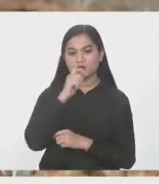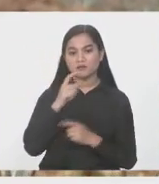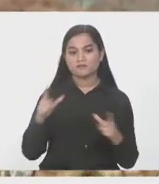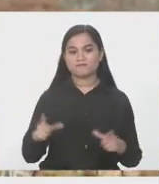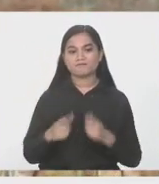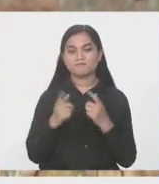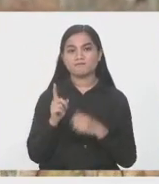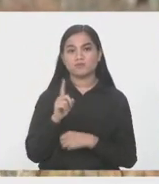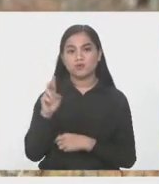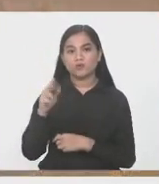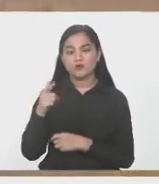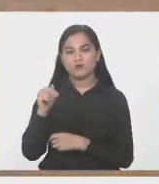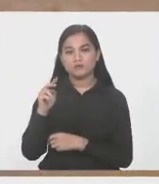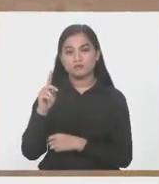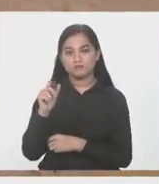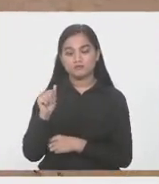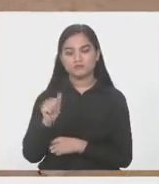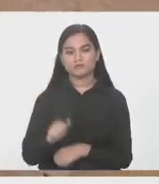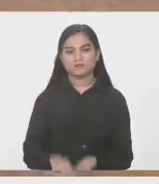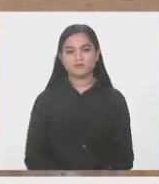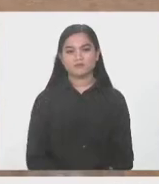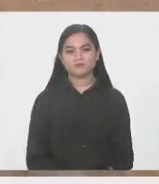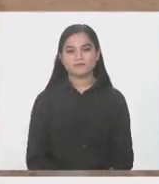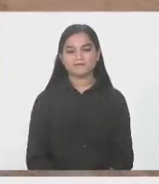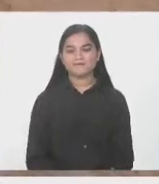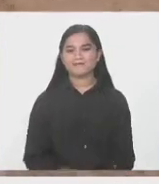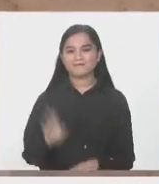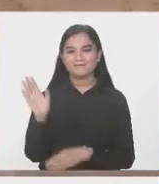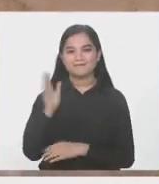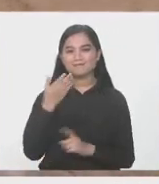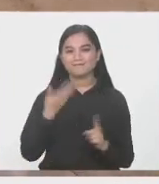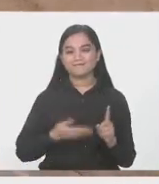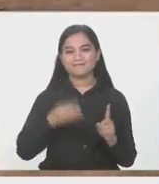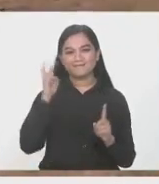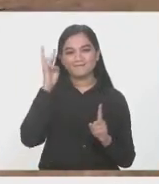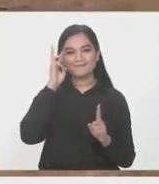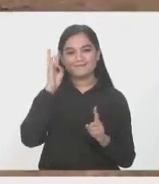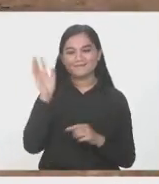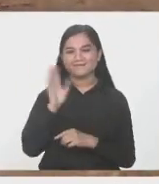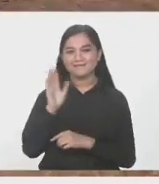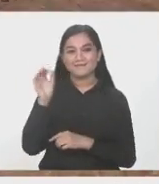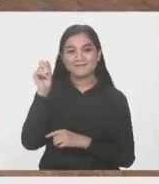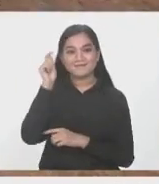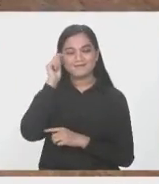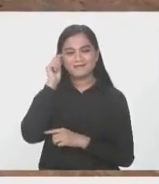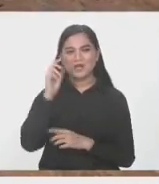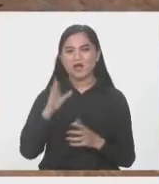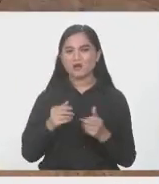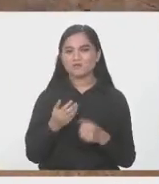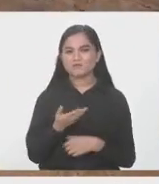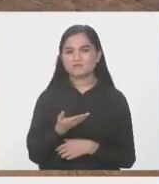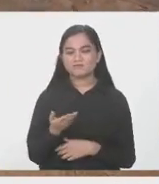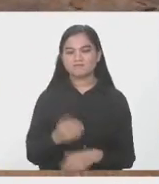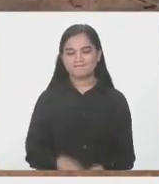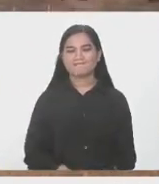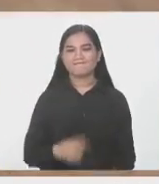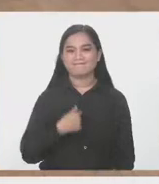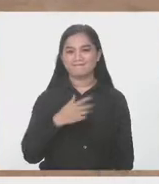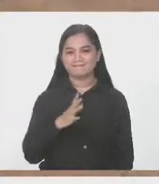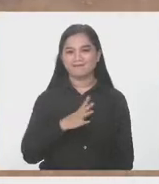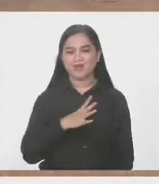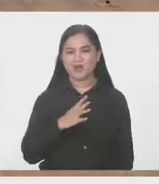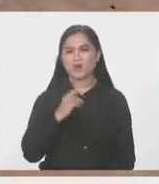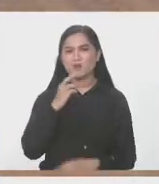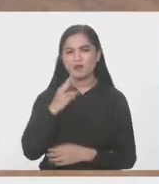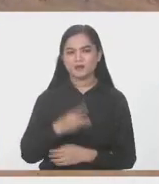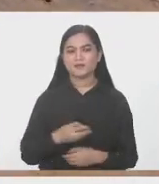a task manager. Hello, William. Hello, Tony. How are you? Hi, how are you? I'm fine. I'm good. Welcome to